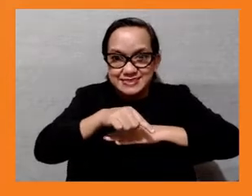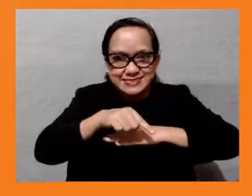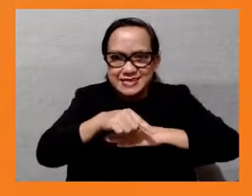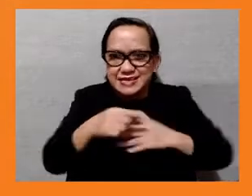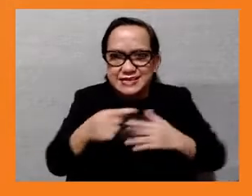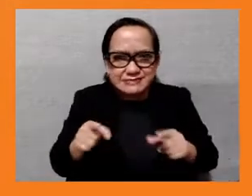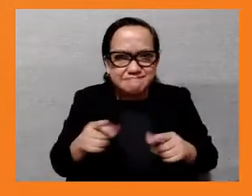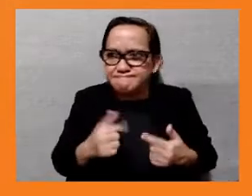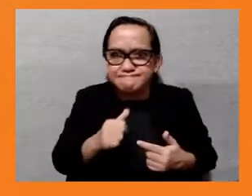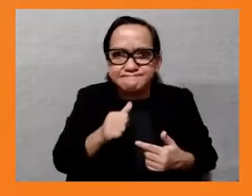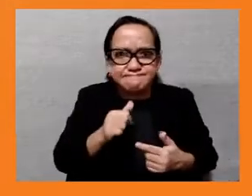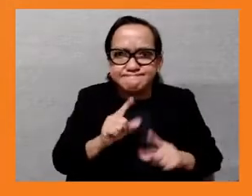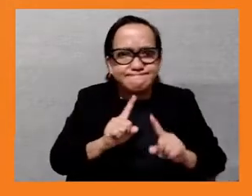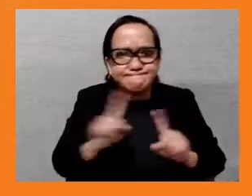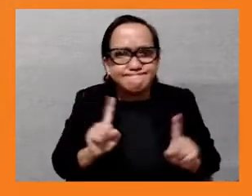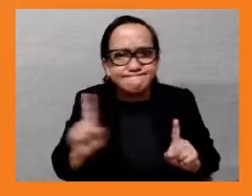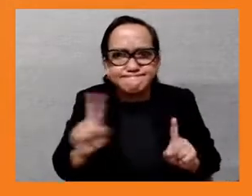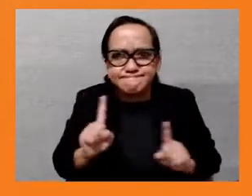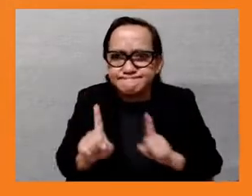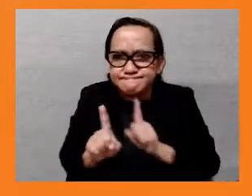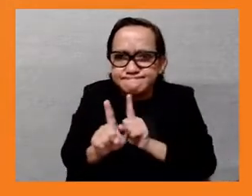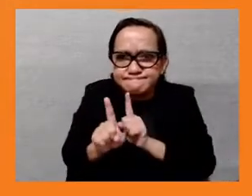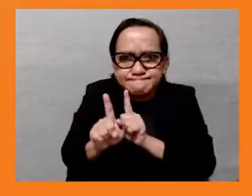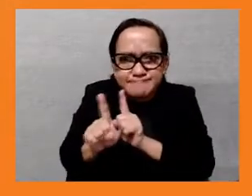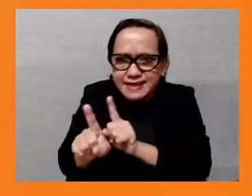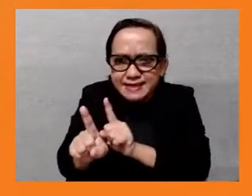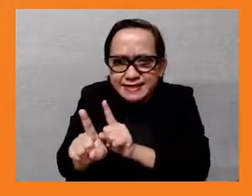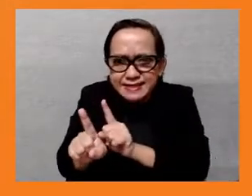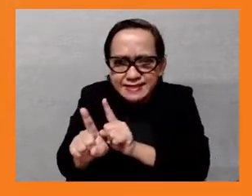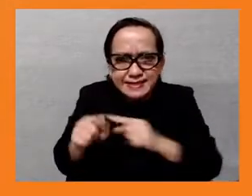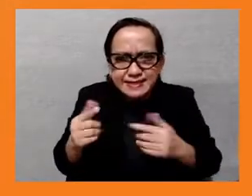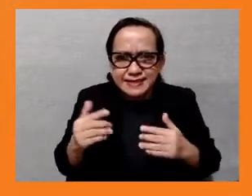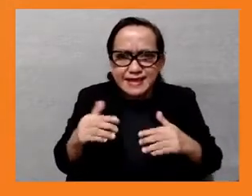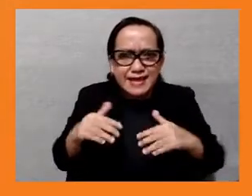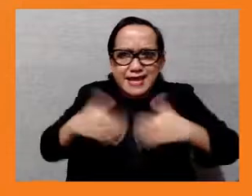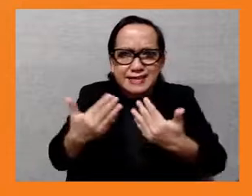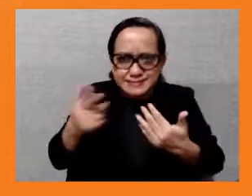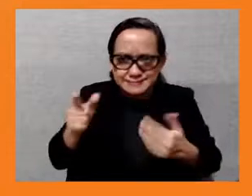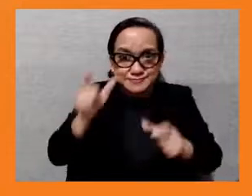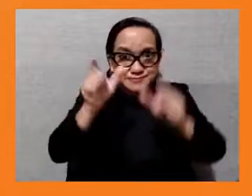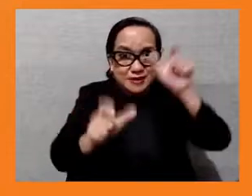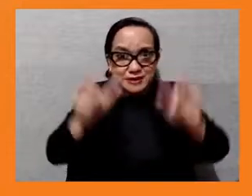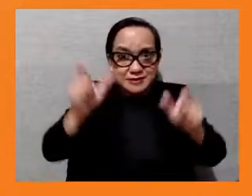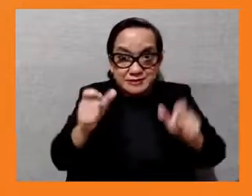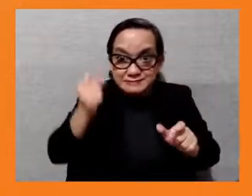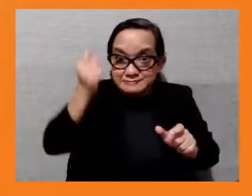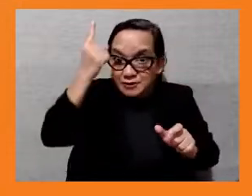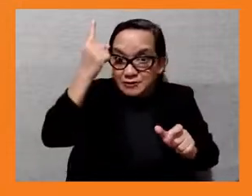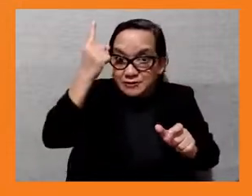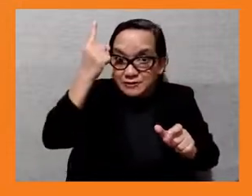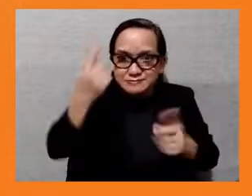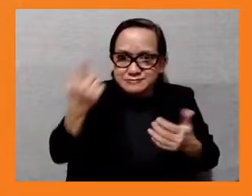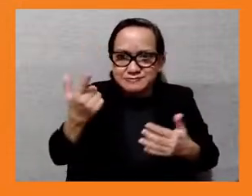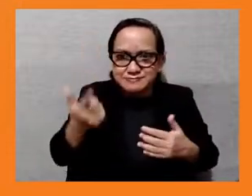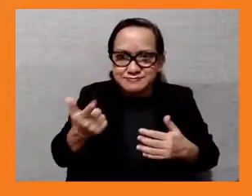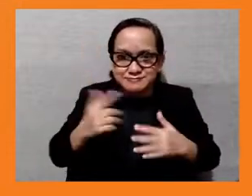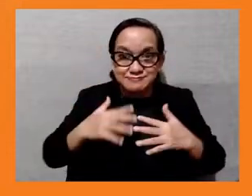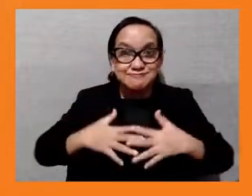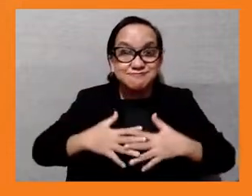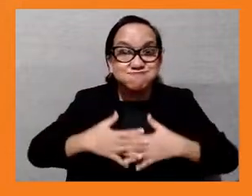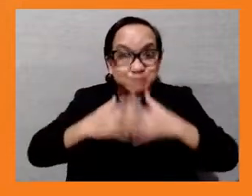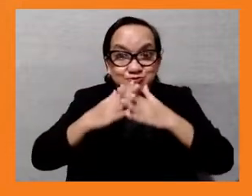there will be a capacity development program for our developing members and clients. And then thirdly, we'll be